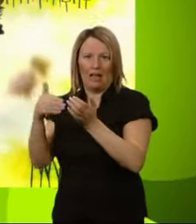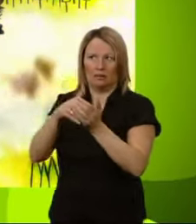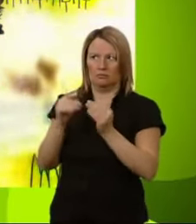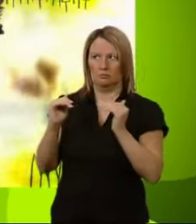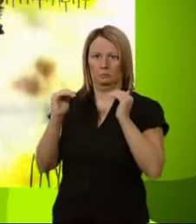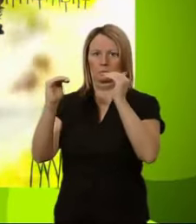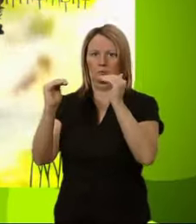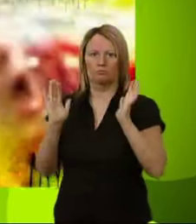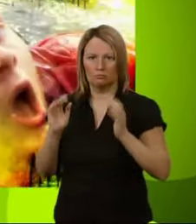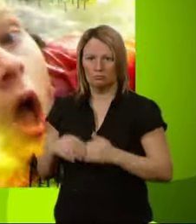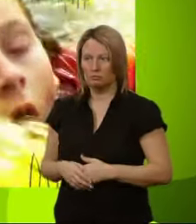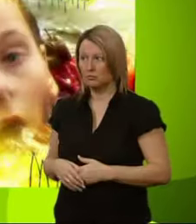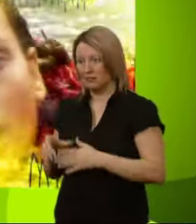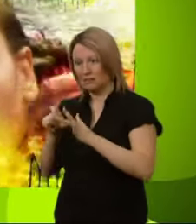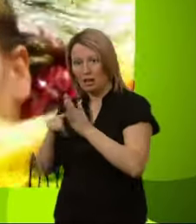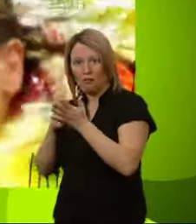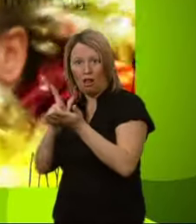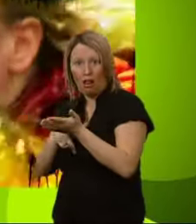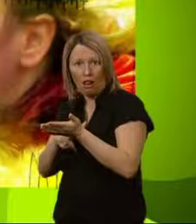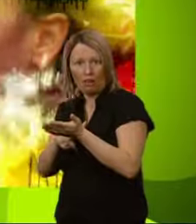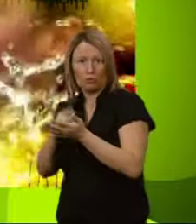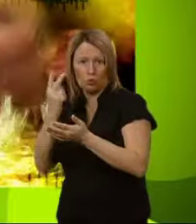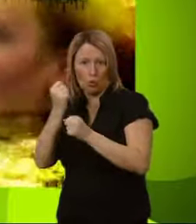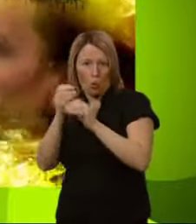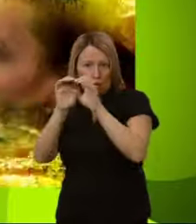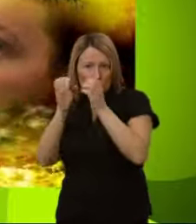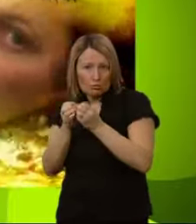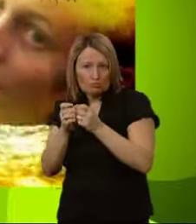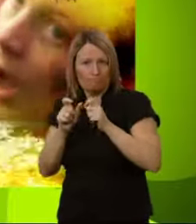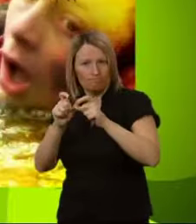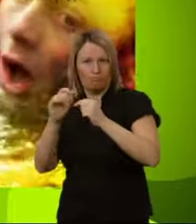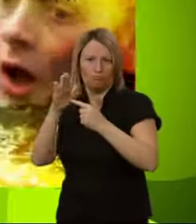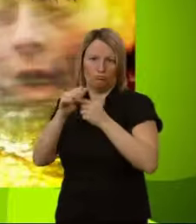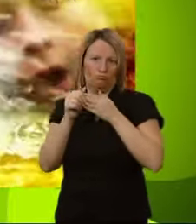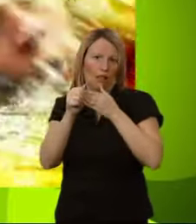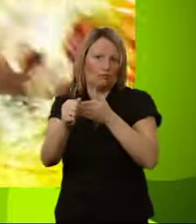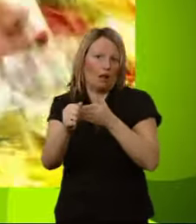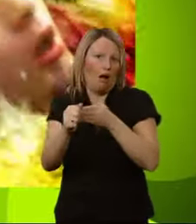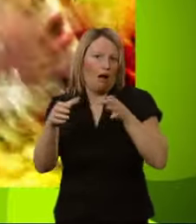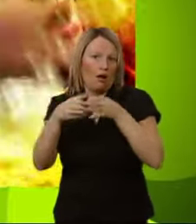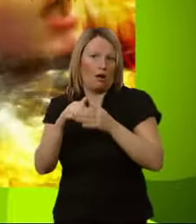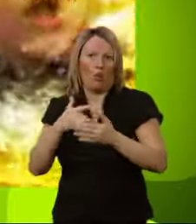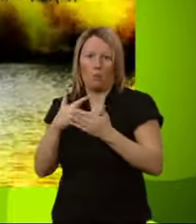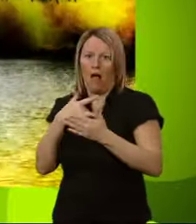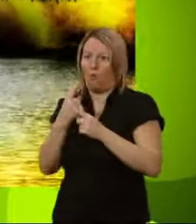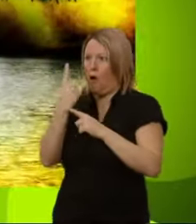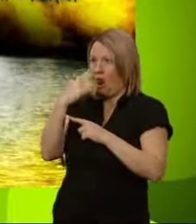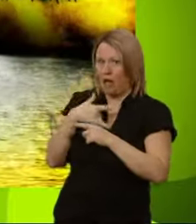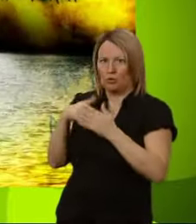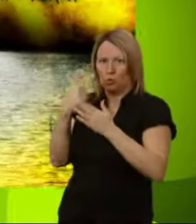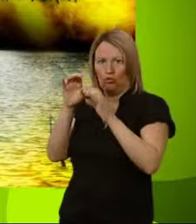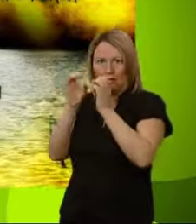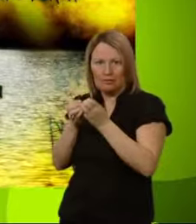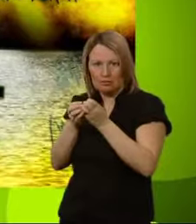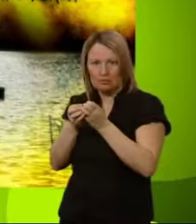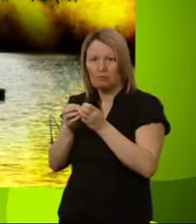standard. Dyrell took 2 pieces of gold and remains ahead of the pack by a life and 2 rings. Brave